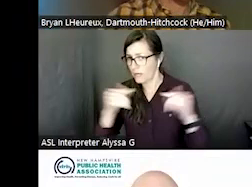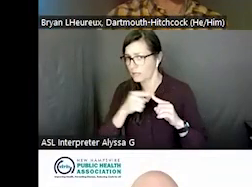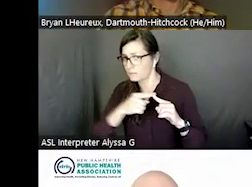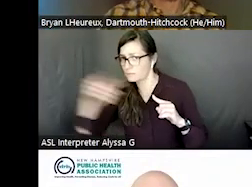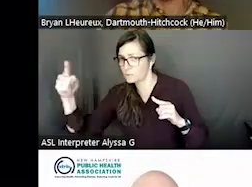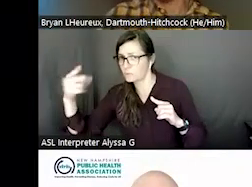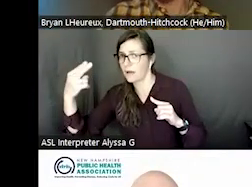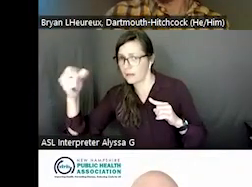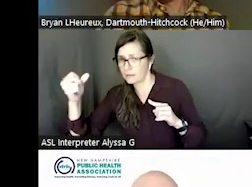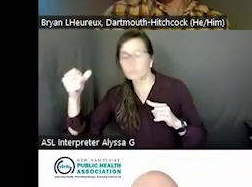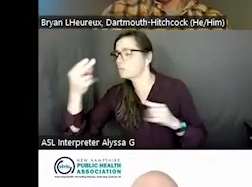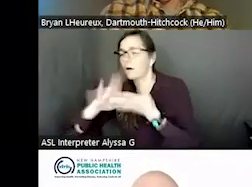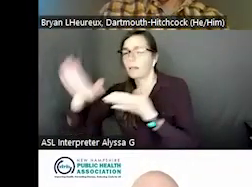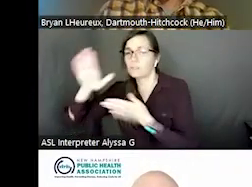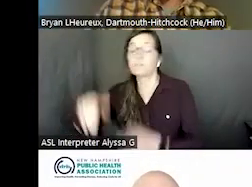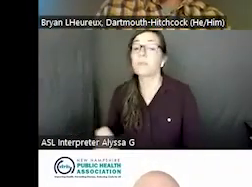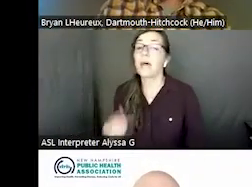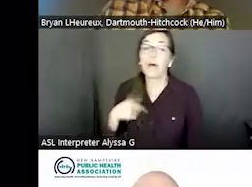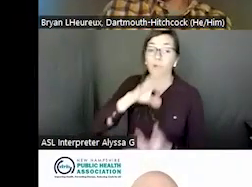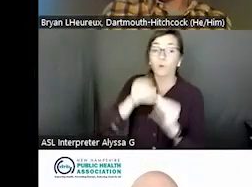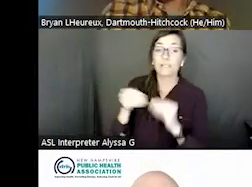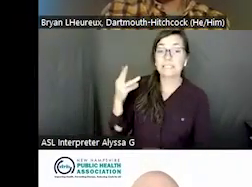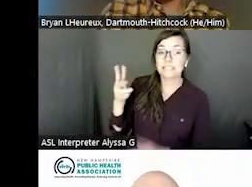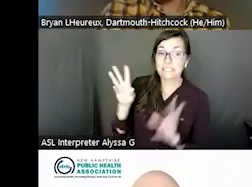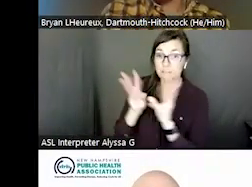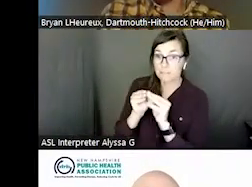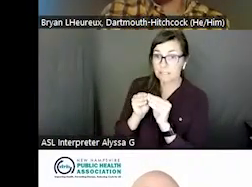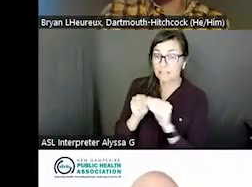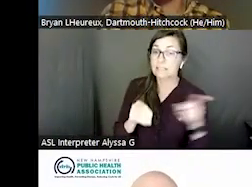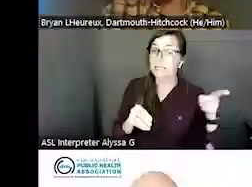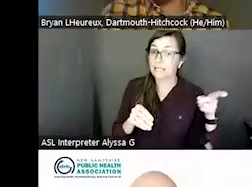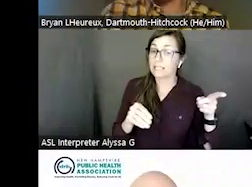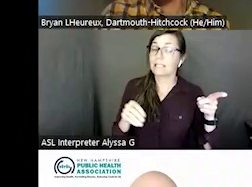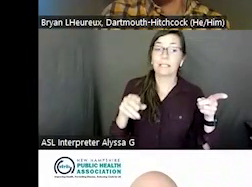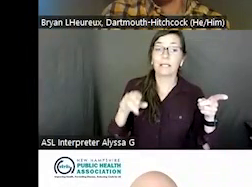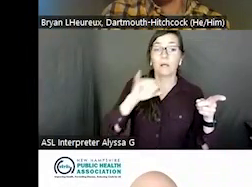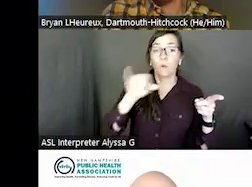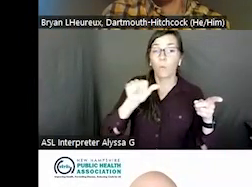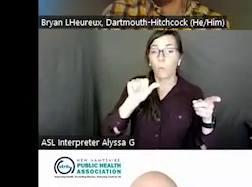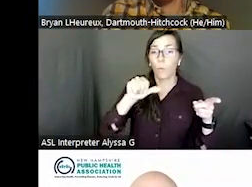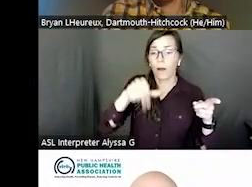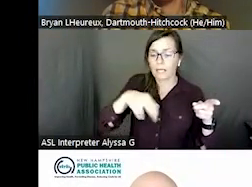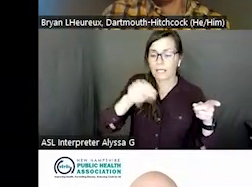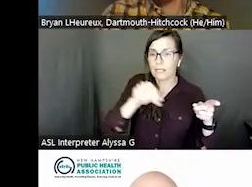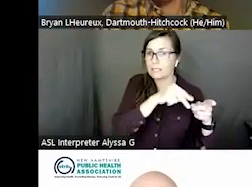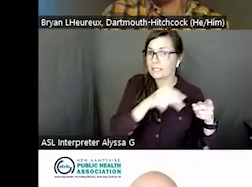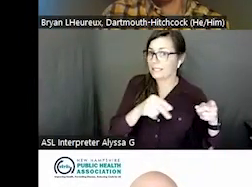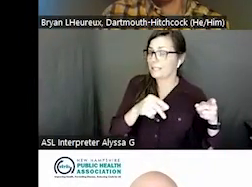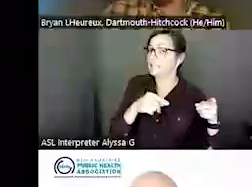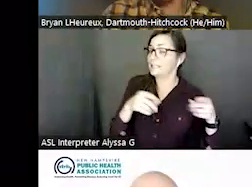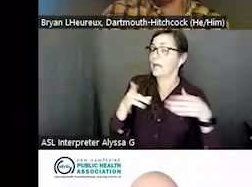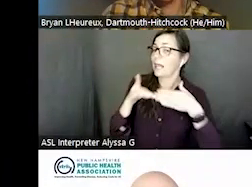and Joaquin led the facilitated club curriculum. He's not a teacher. He's not teaching down a power grading.